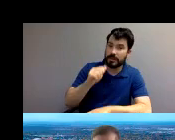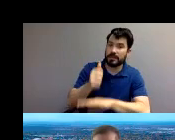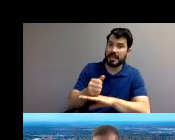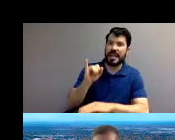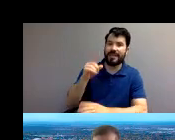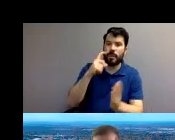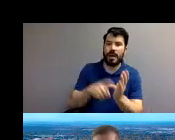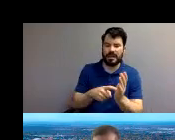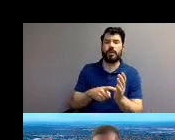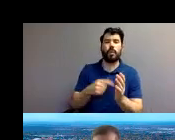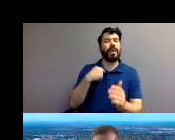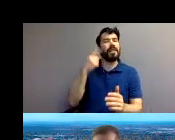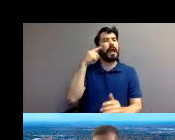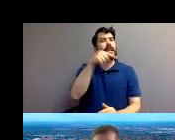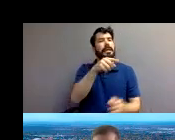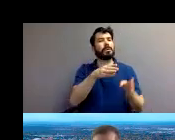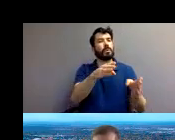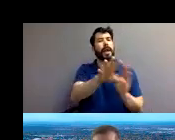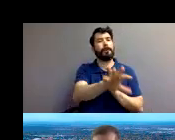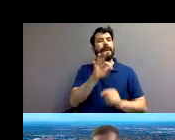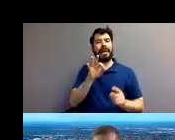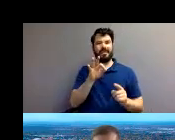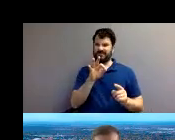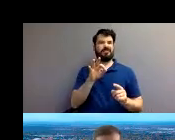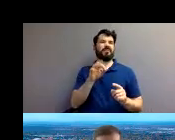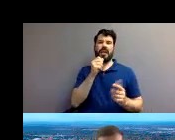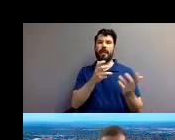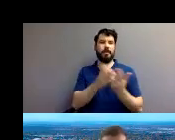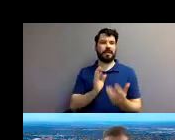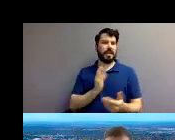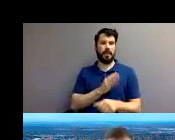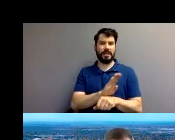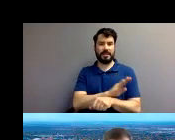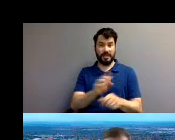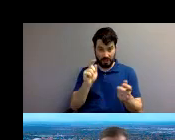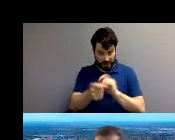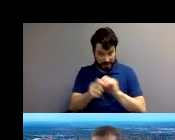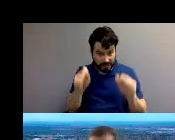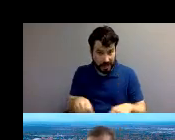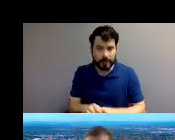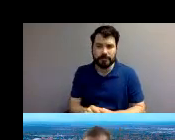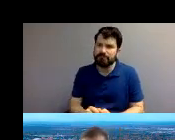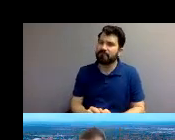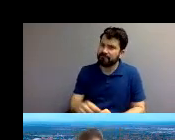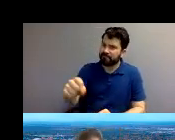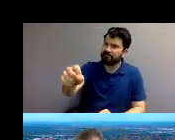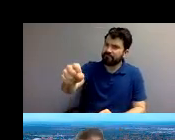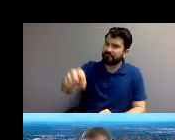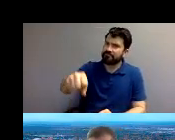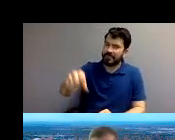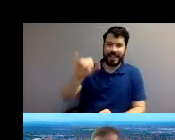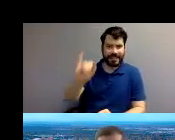they selected isn't working for their business needs? Yeah, absolutely, Dee. And I think that's right in our word of our initiative, which